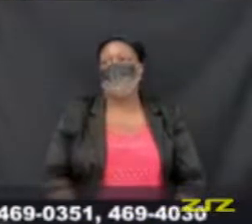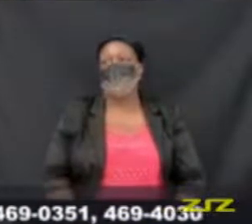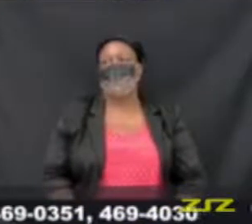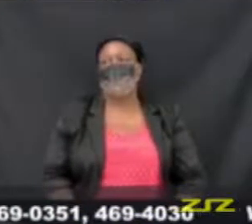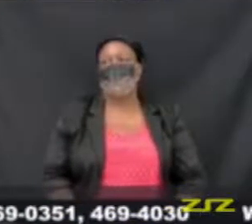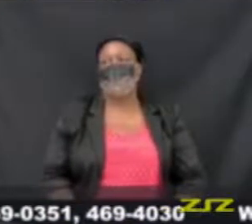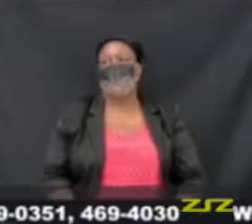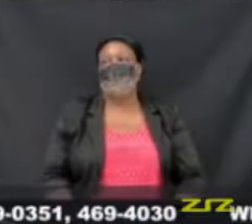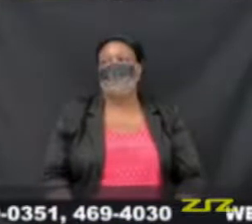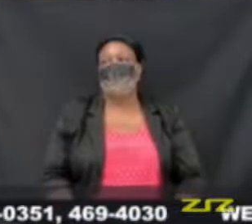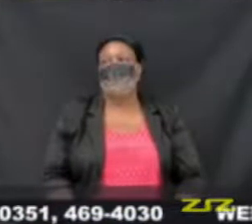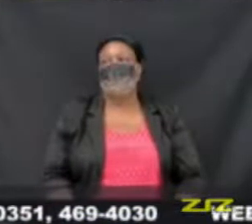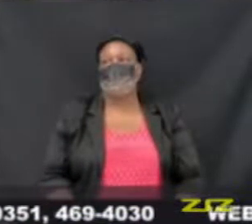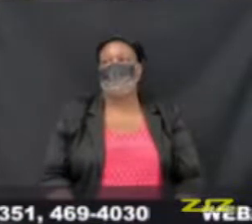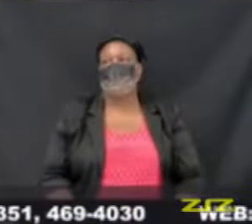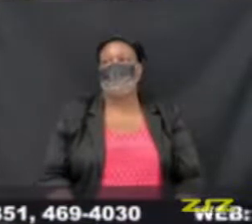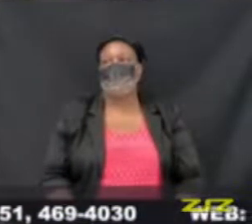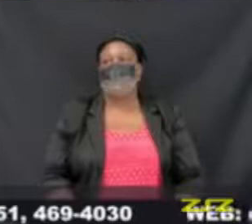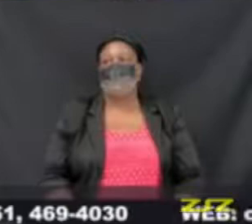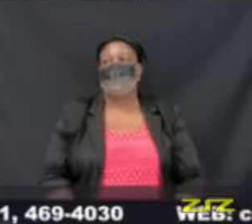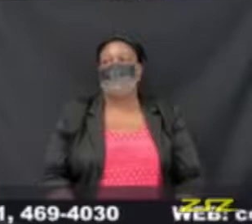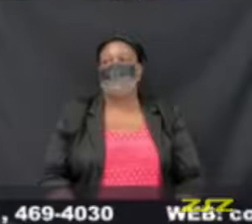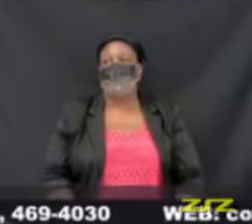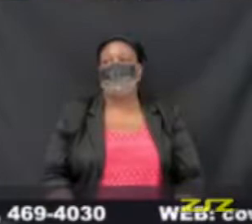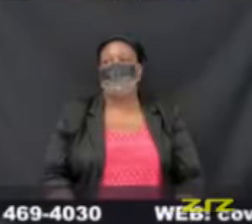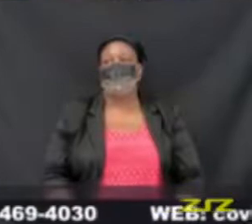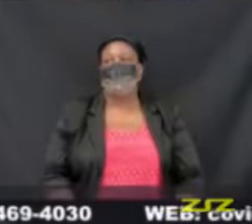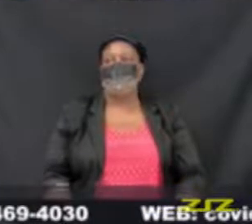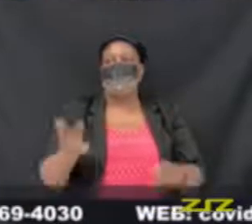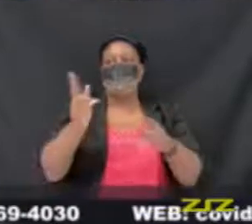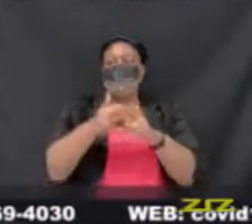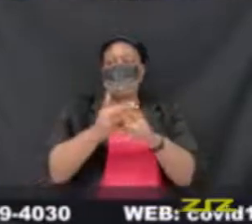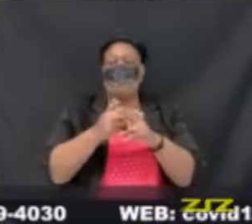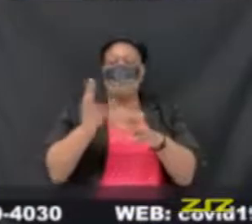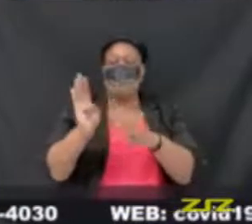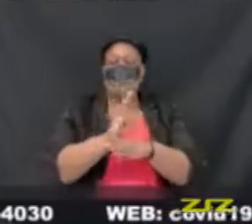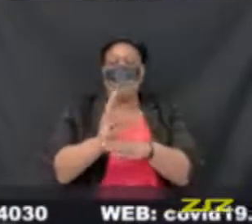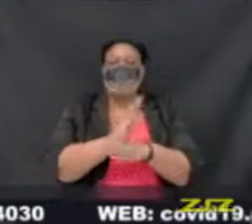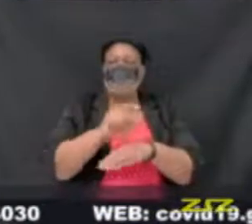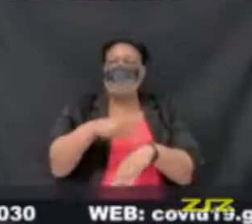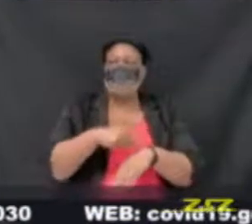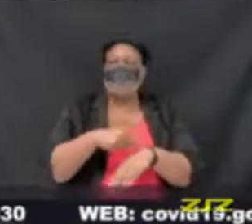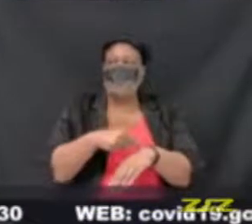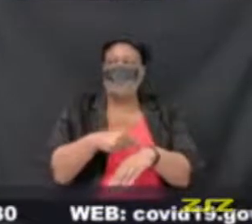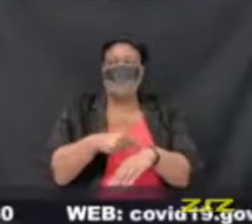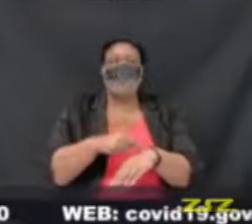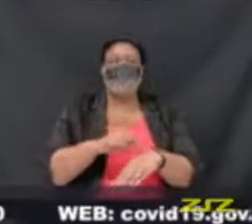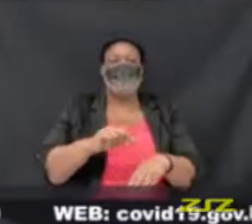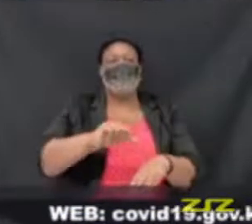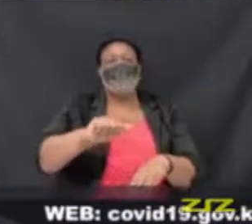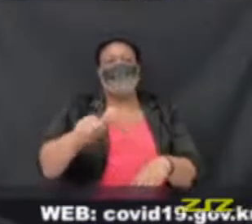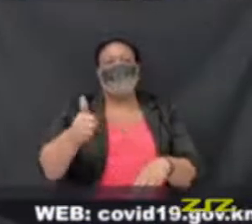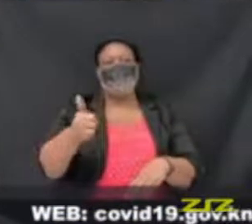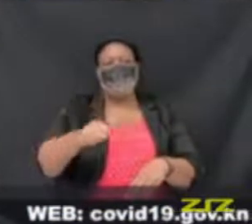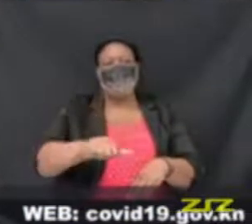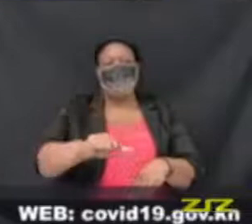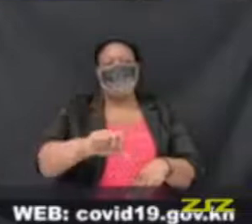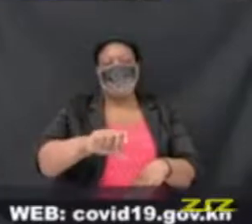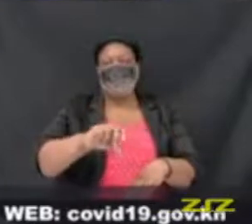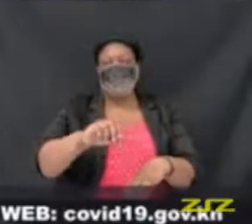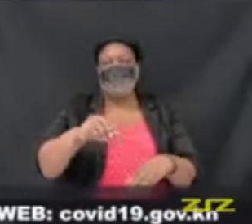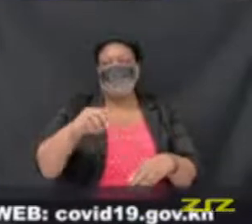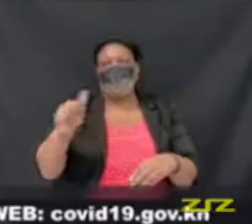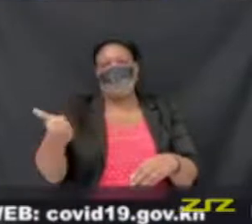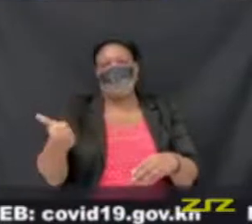question is, given the approaching busy season, will any additional measures be in place to ensure that the